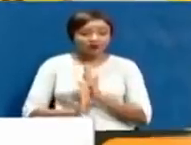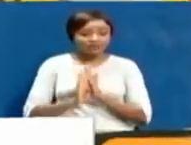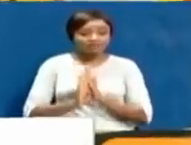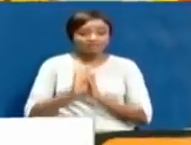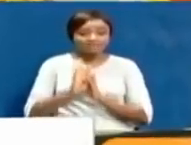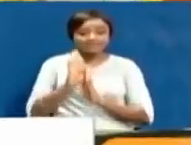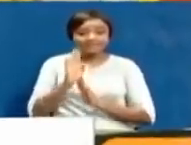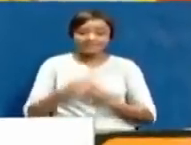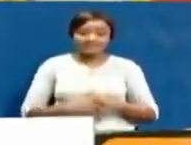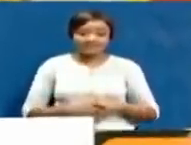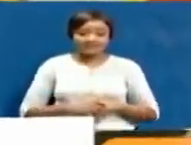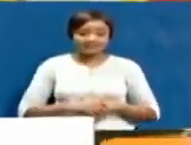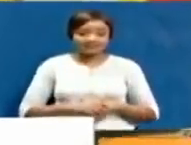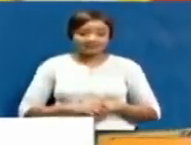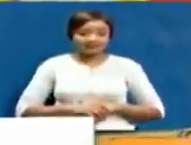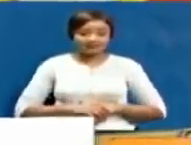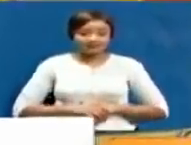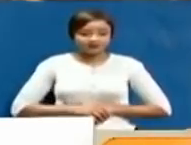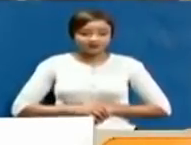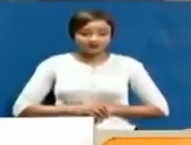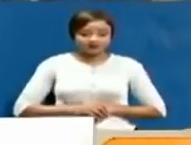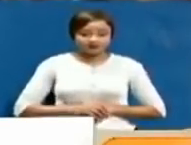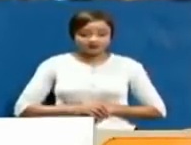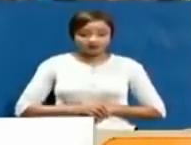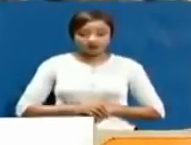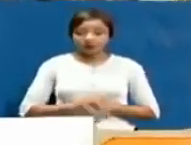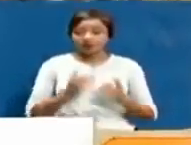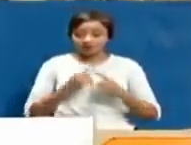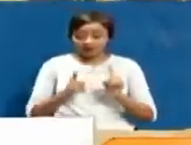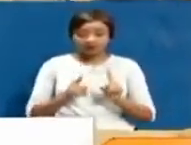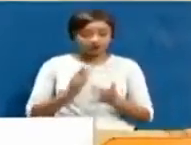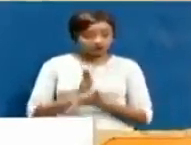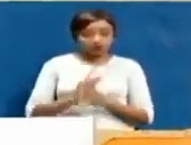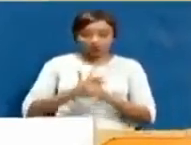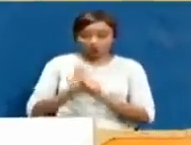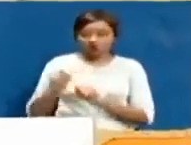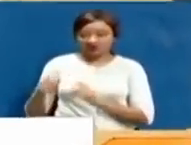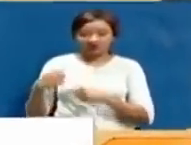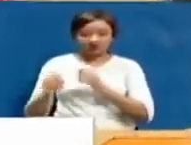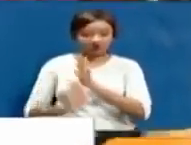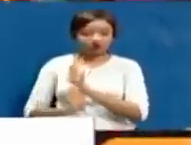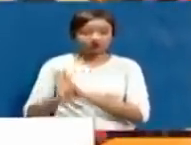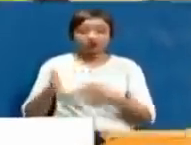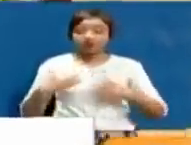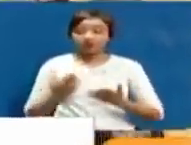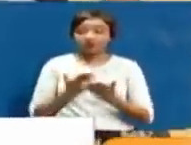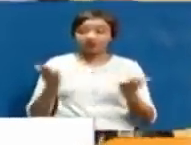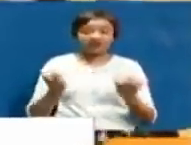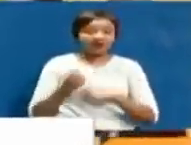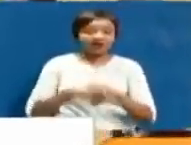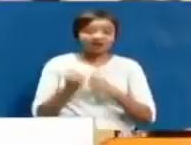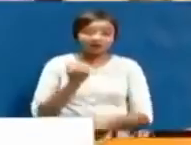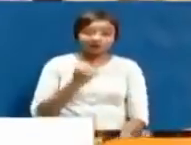come short of Kenya's epicenter of Nairobi. But despite rising numbers, residents are living in total